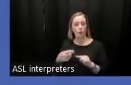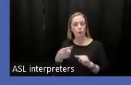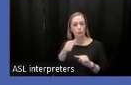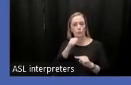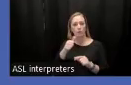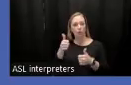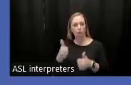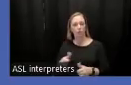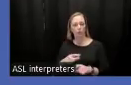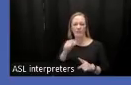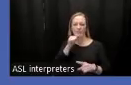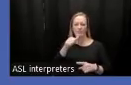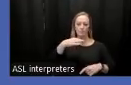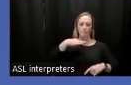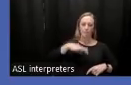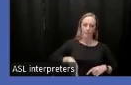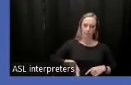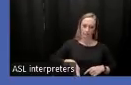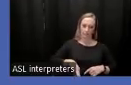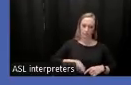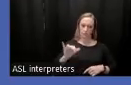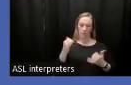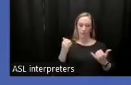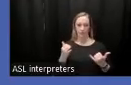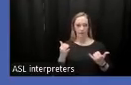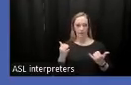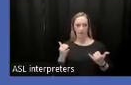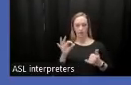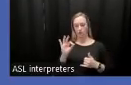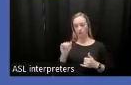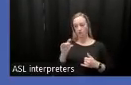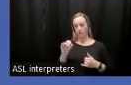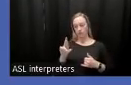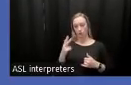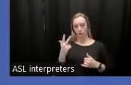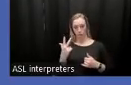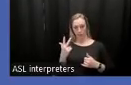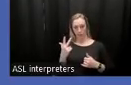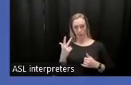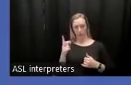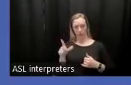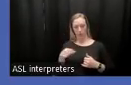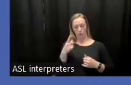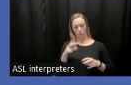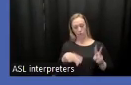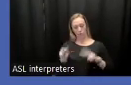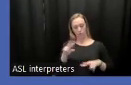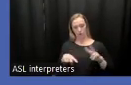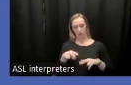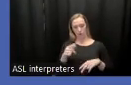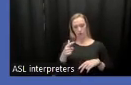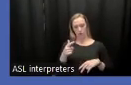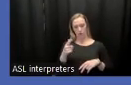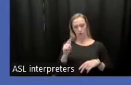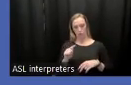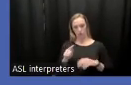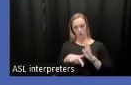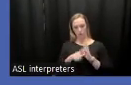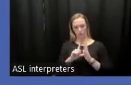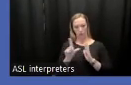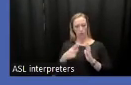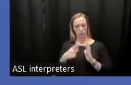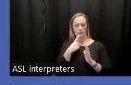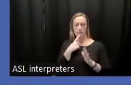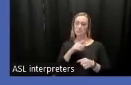do now for evaluating factor 3 in grant review is just to say that it's adequate or not. So if you have